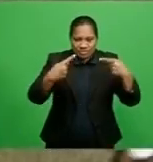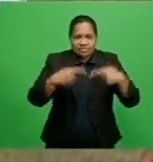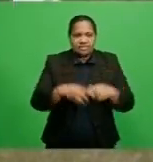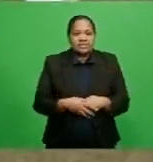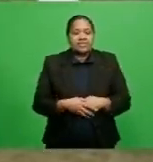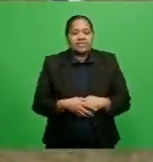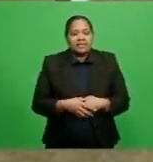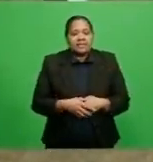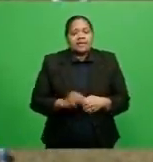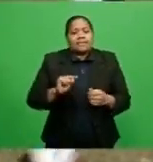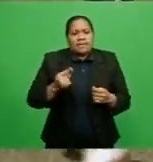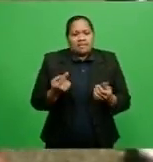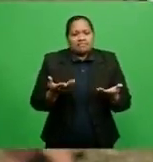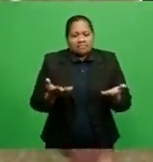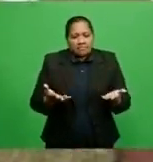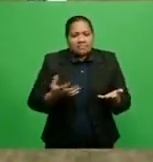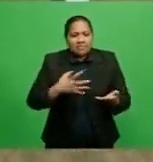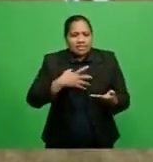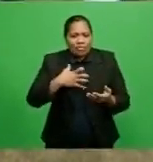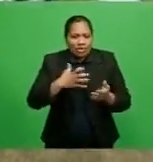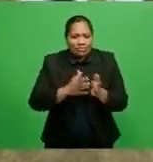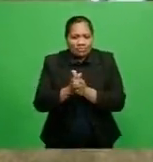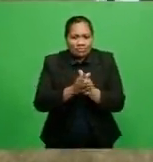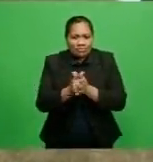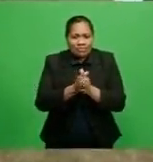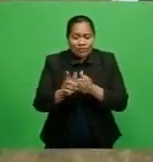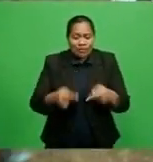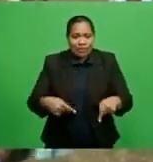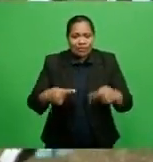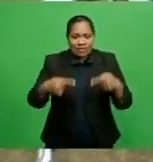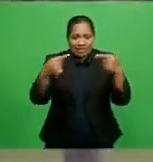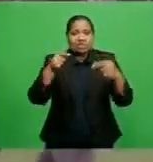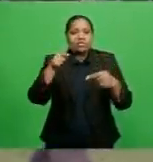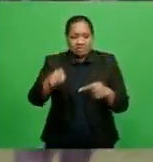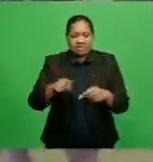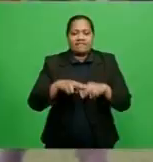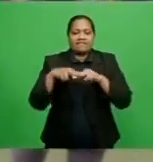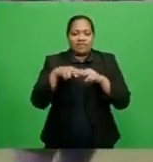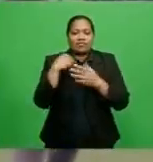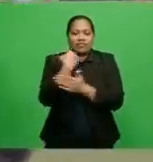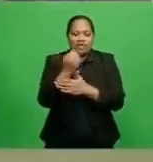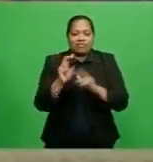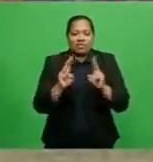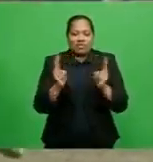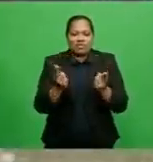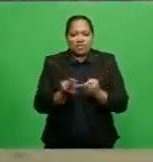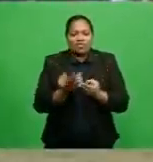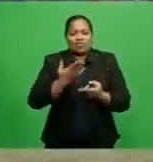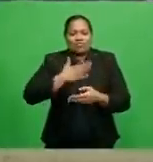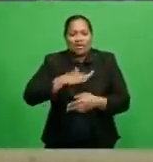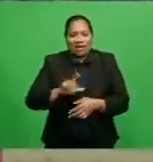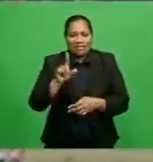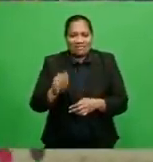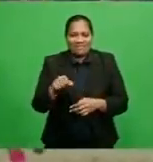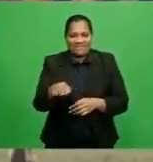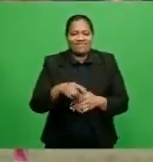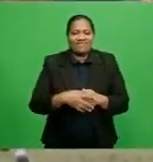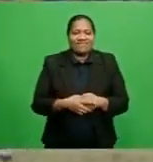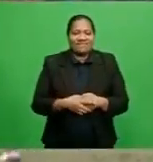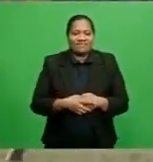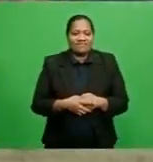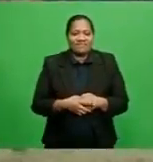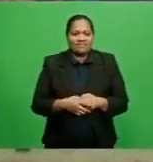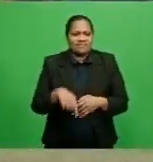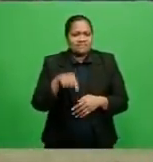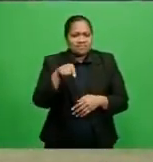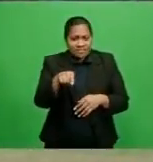competition, and that's what the Fiji Rugby Union had wanted to do. The 2020 competition format is similar to the Ranfurly